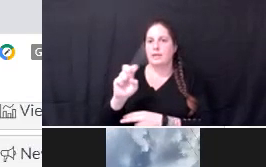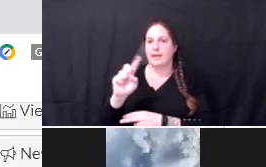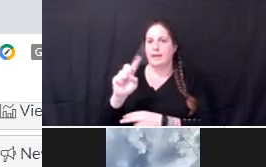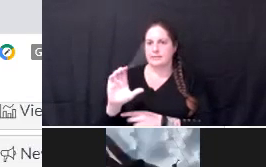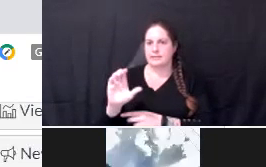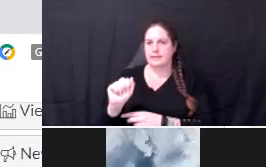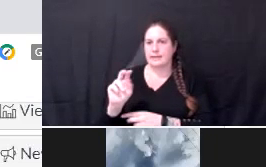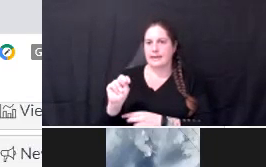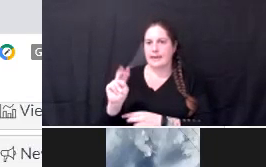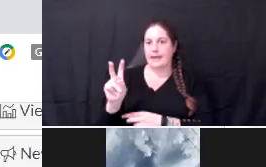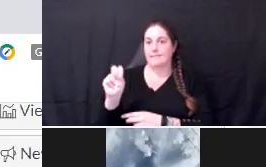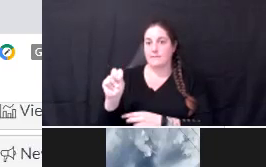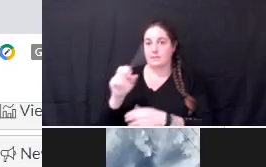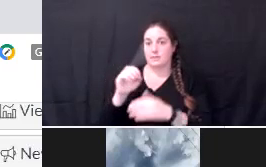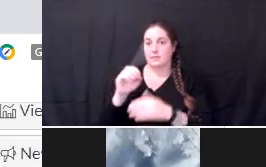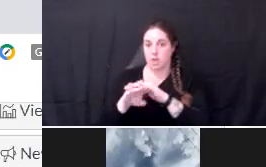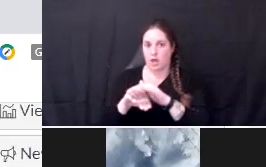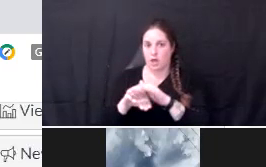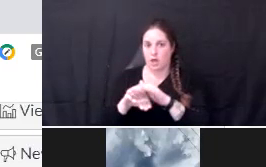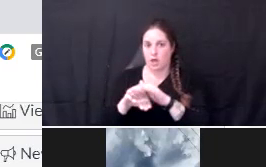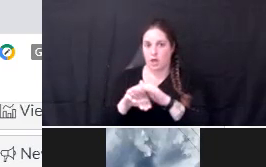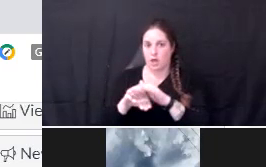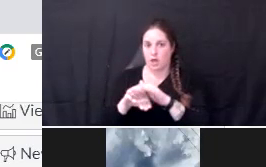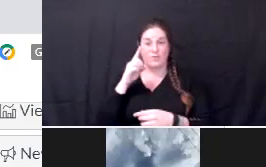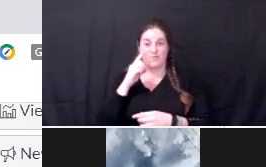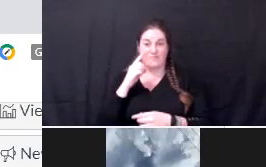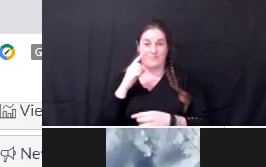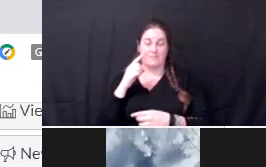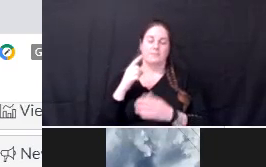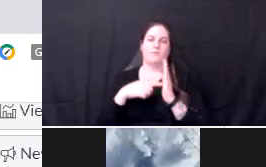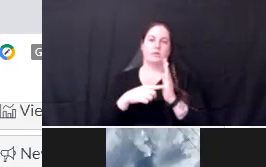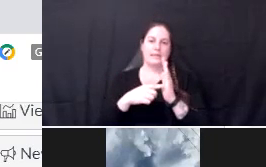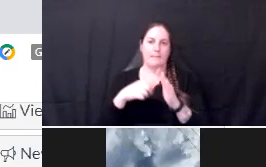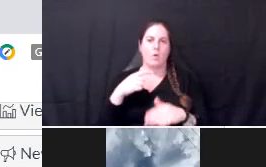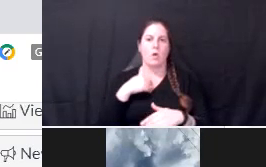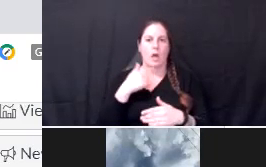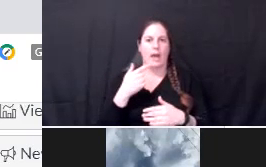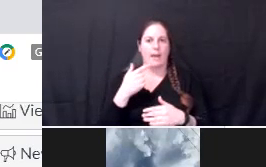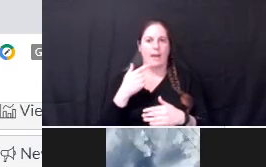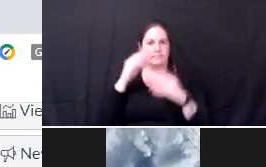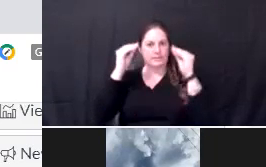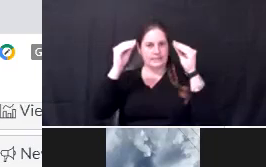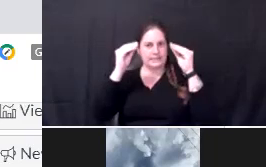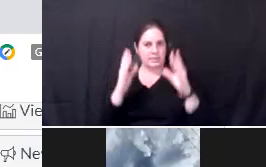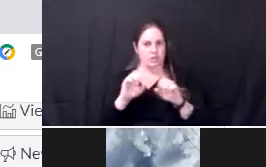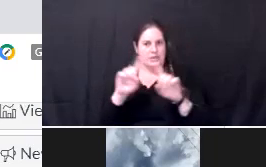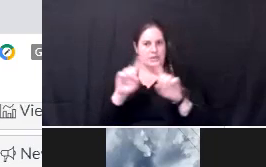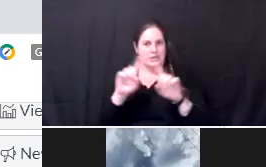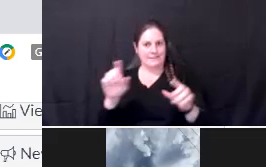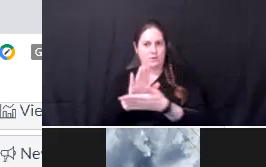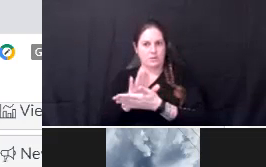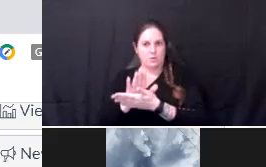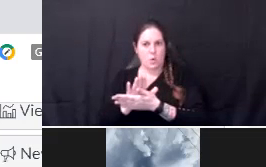For example, I'm a faculty at River Parishes. If I log in through River Parishes Canvas login page, I can't